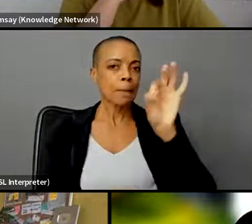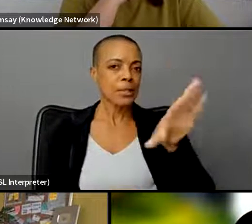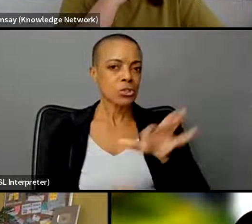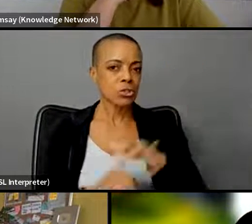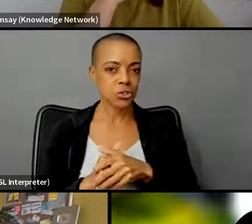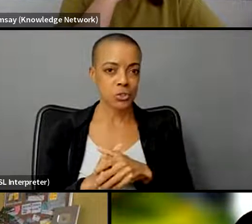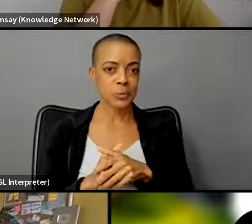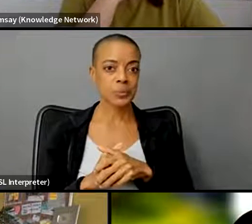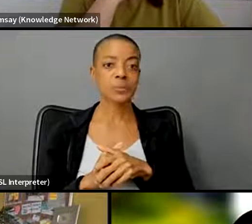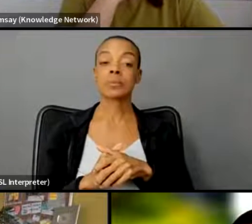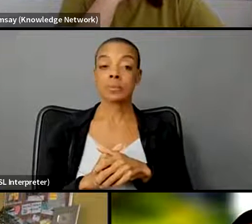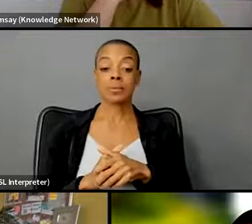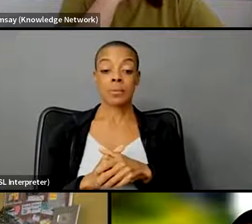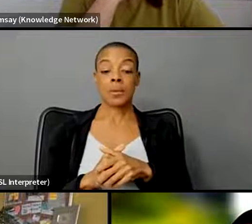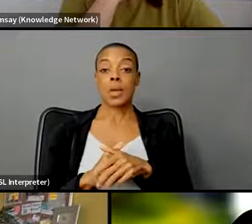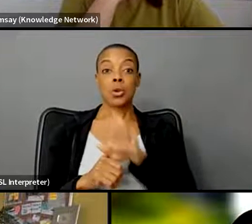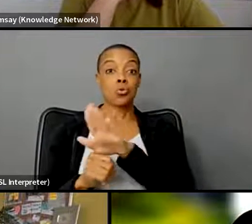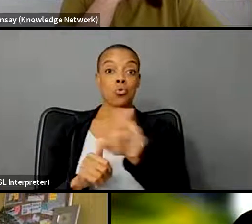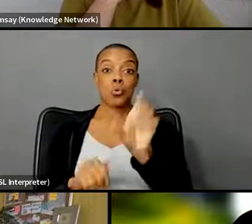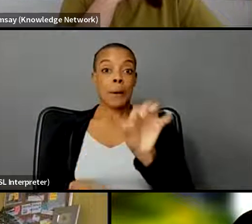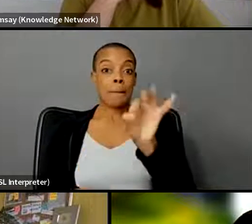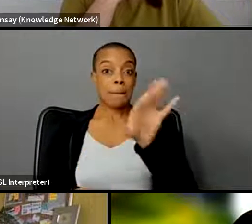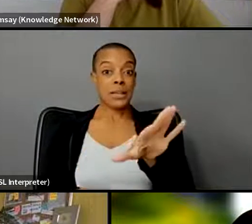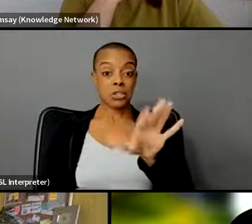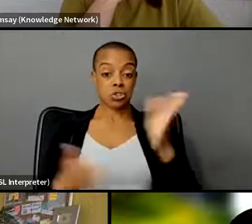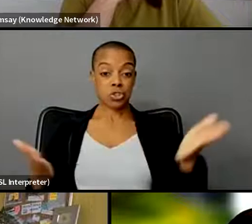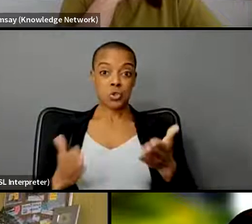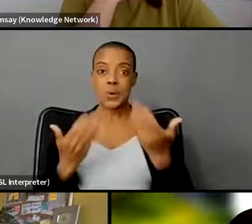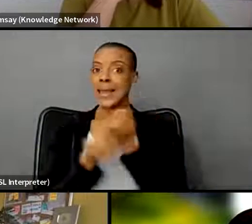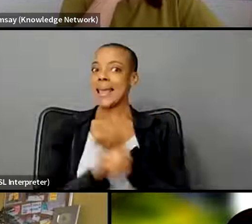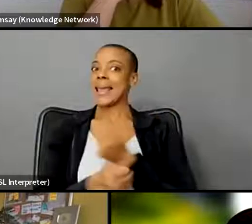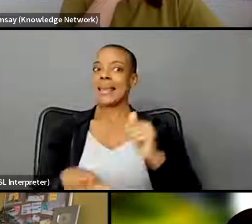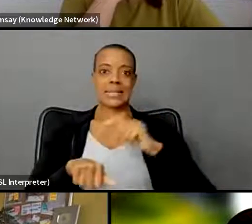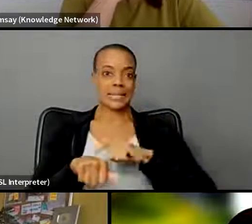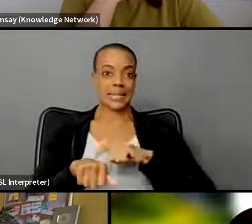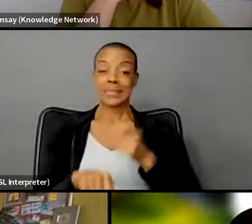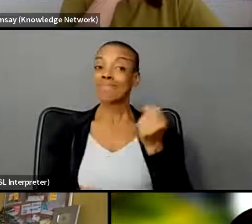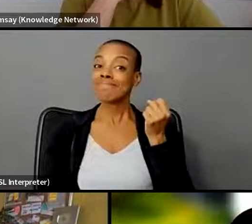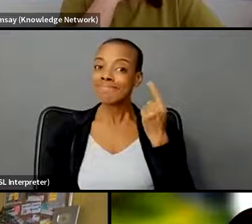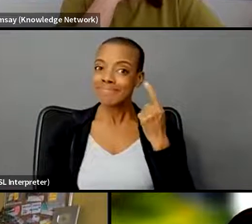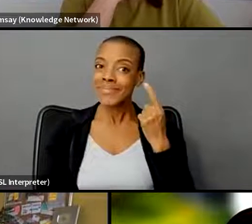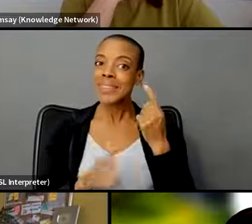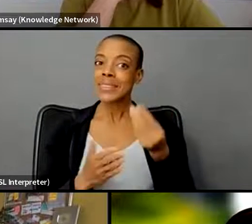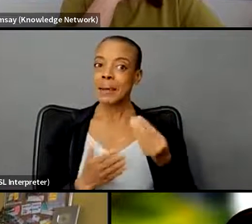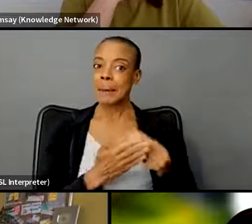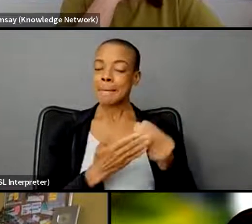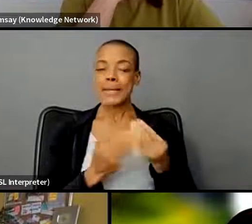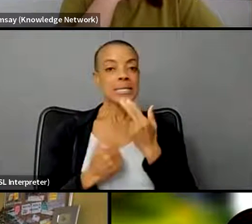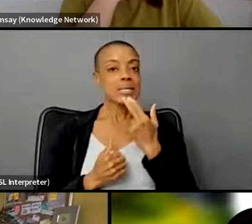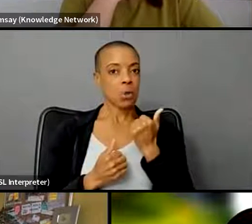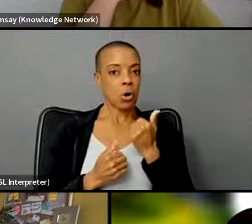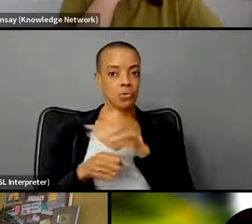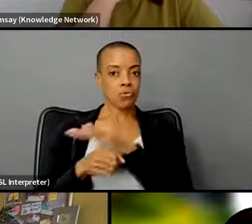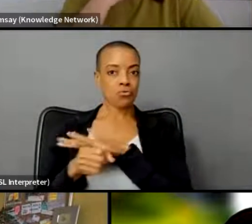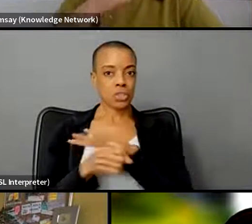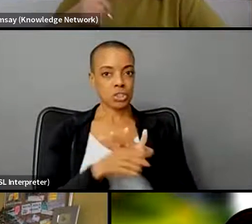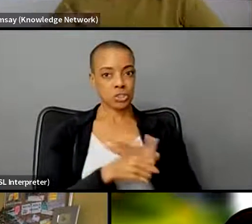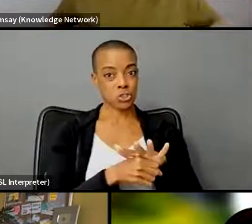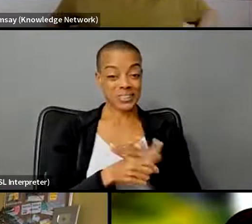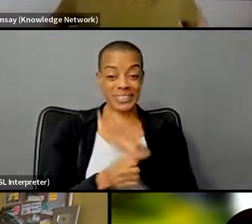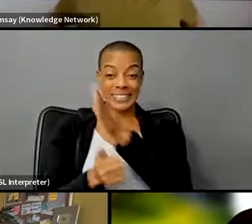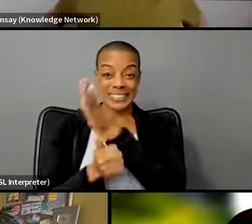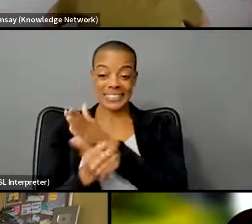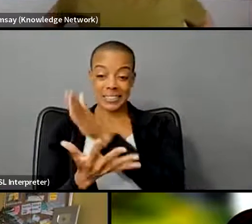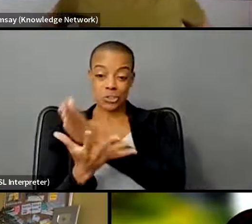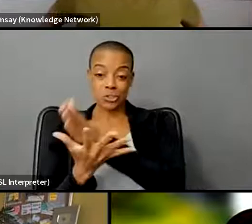Absolutely Canadian, you can pitch anytime, but what you do need to know, it's a small regional fund. So all of the regions can only do about 5